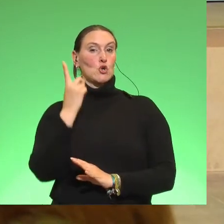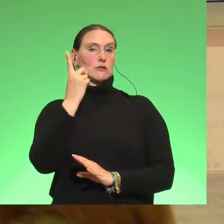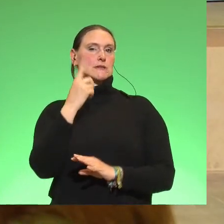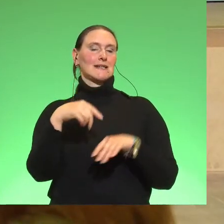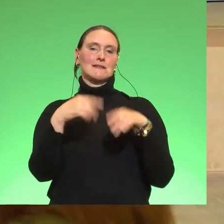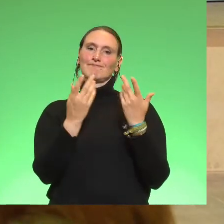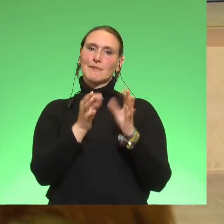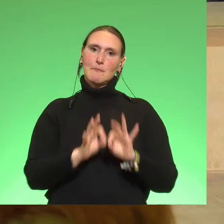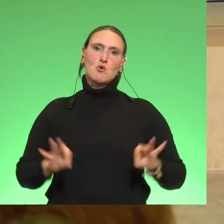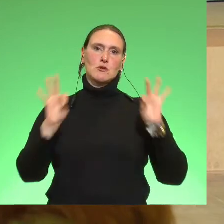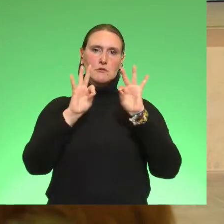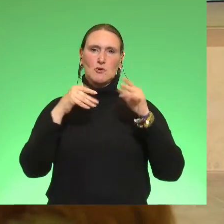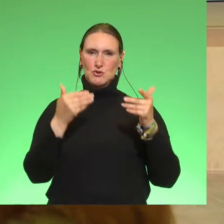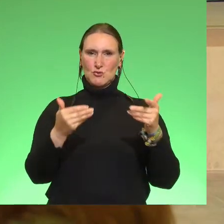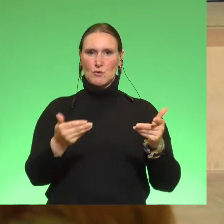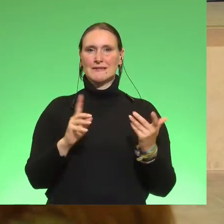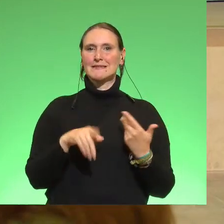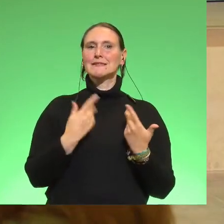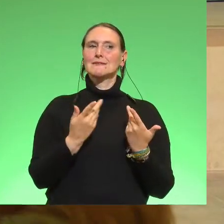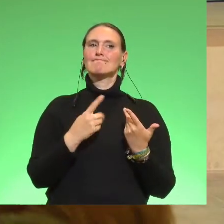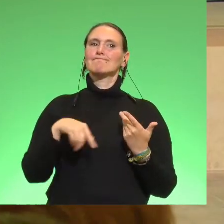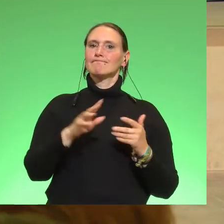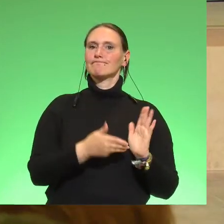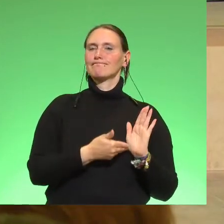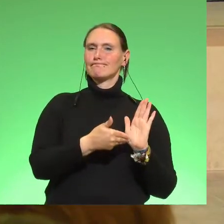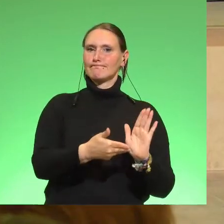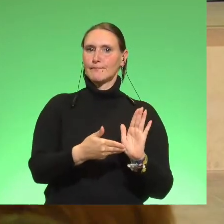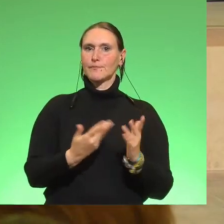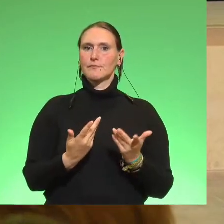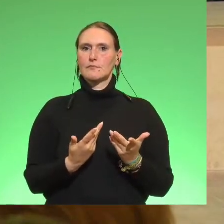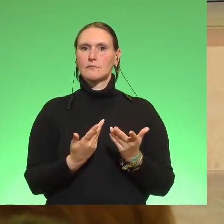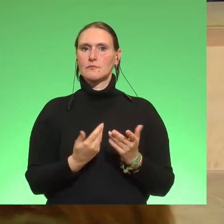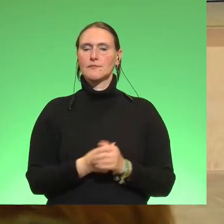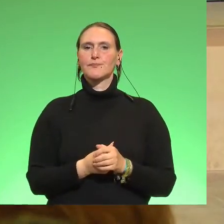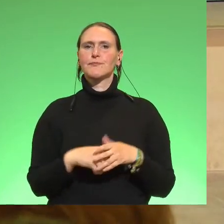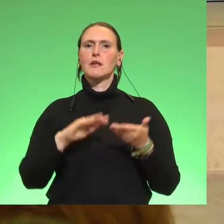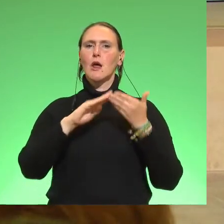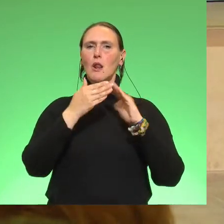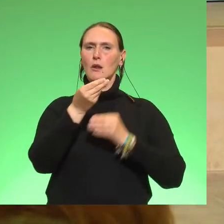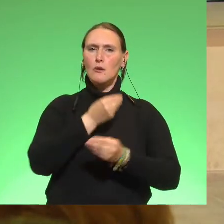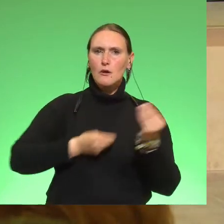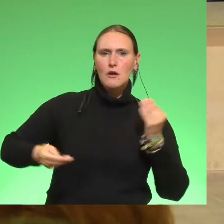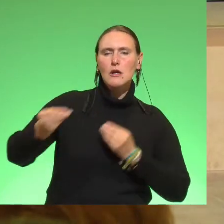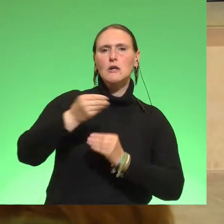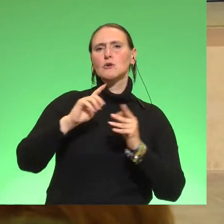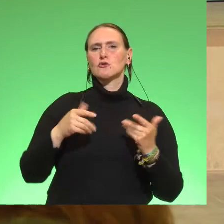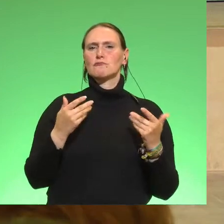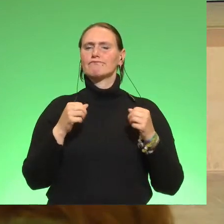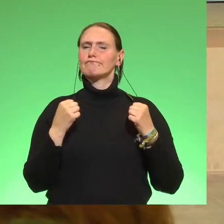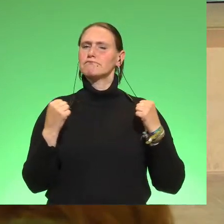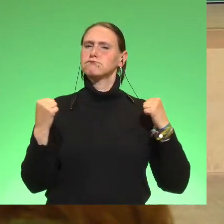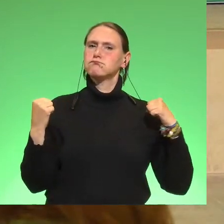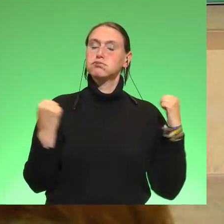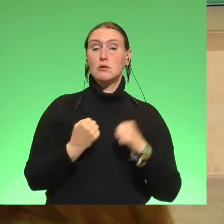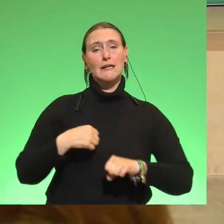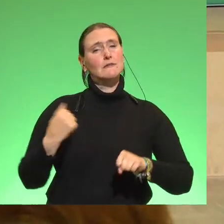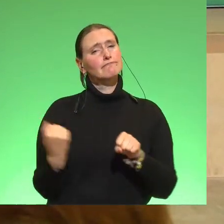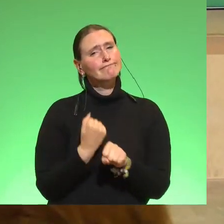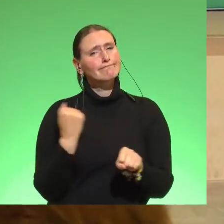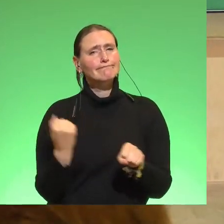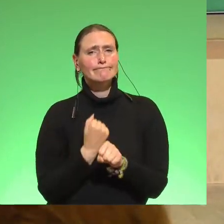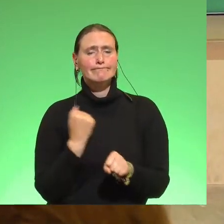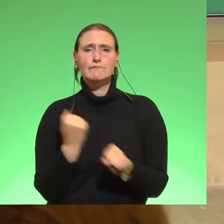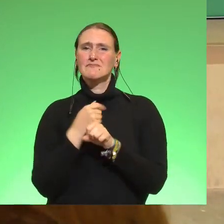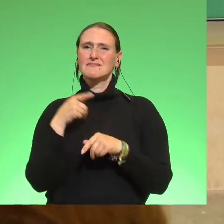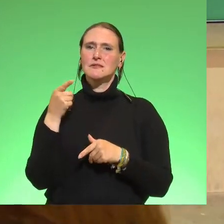been evolving, to acknowledge the incredible work that has been done by the